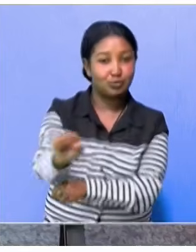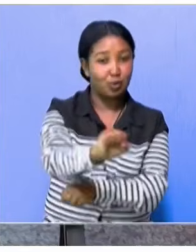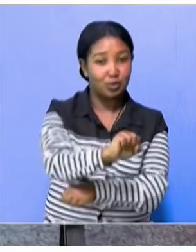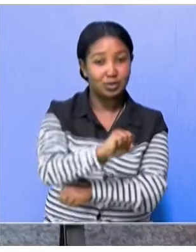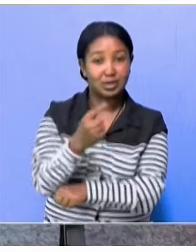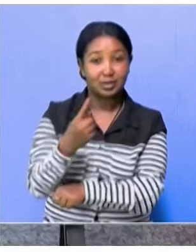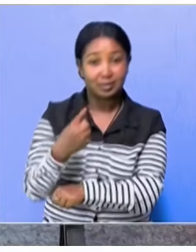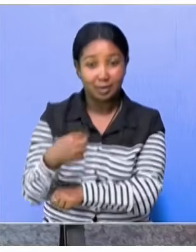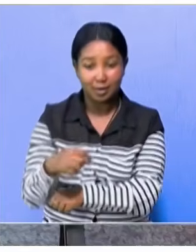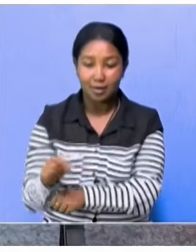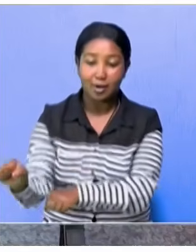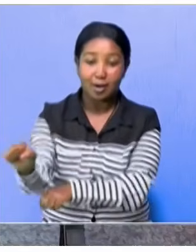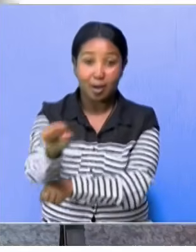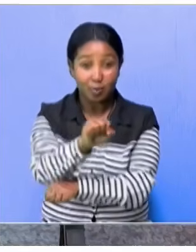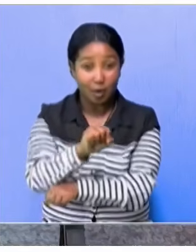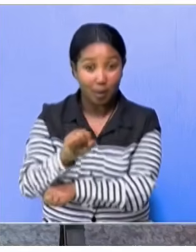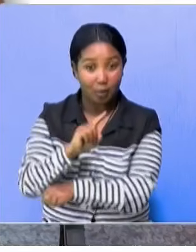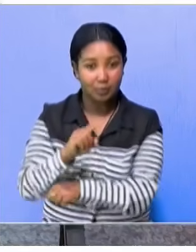the roundabout